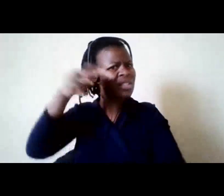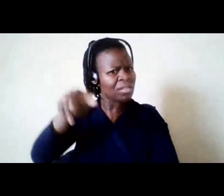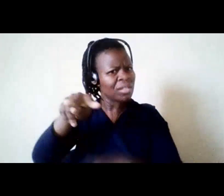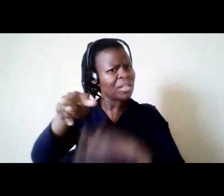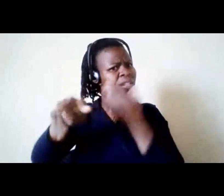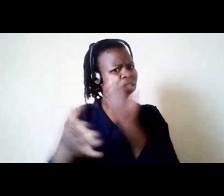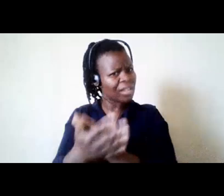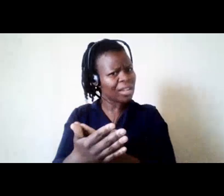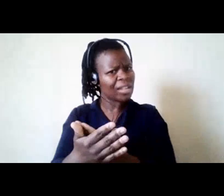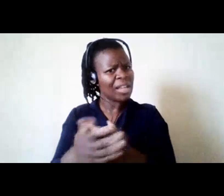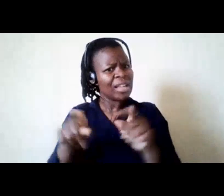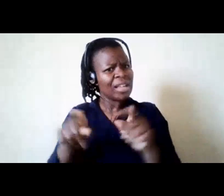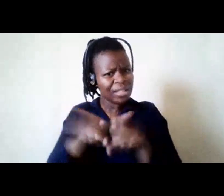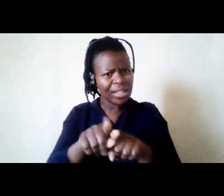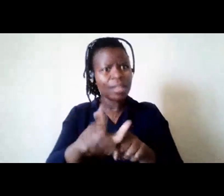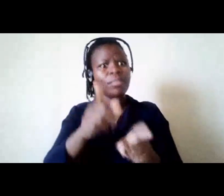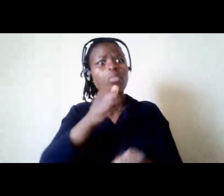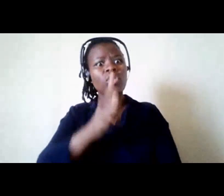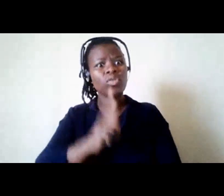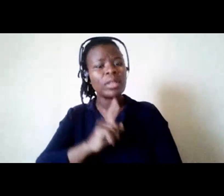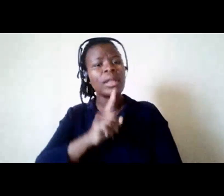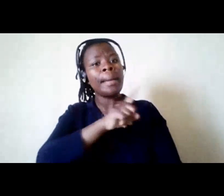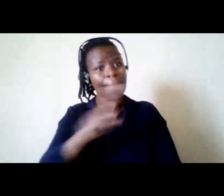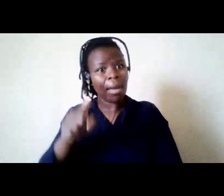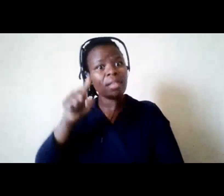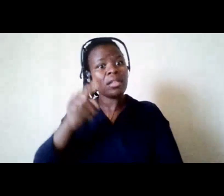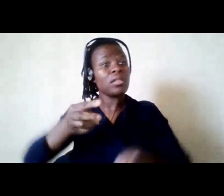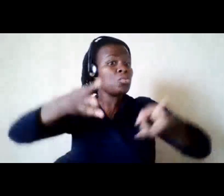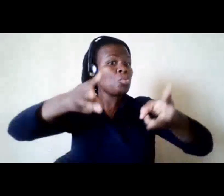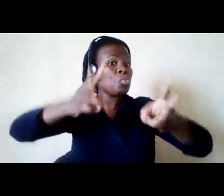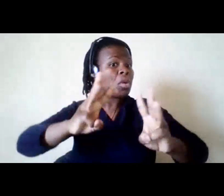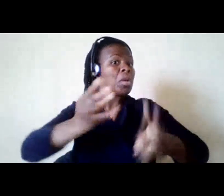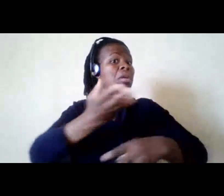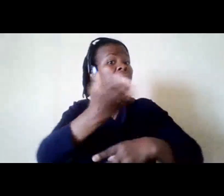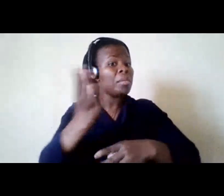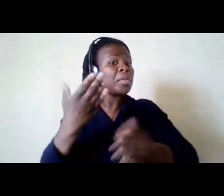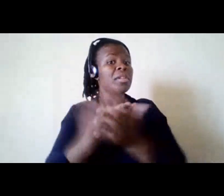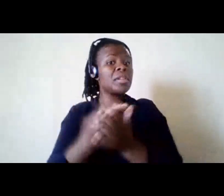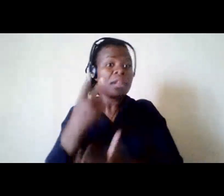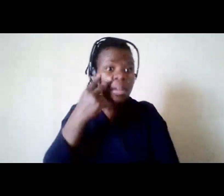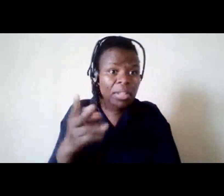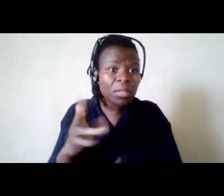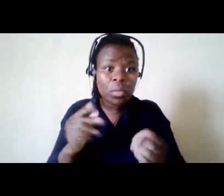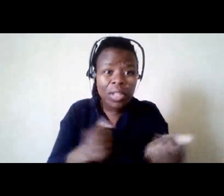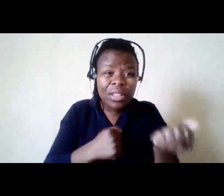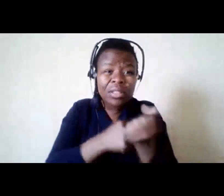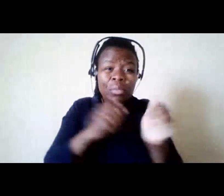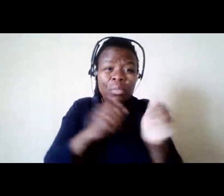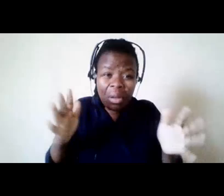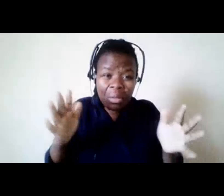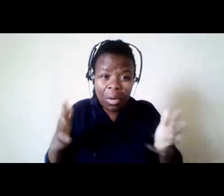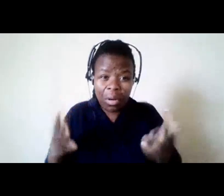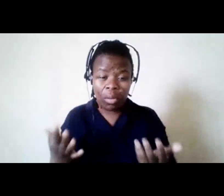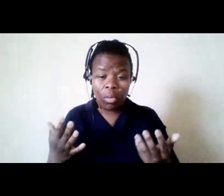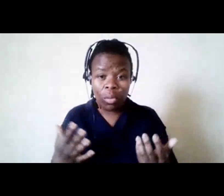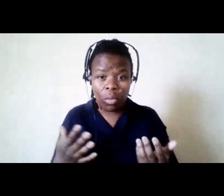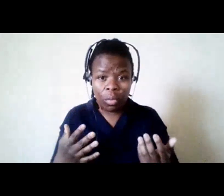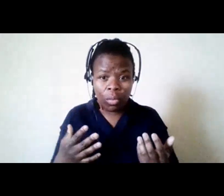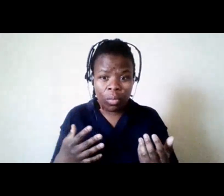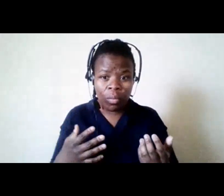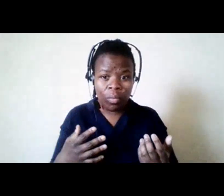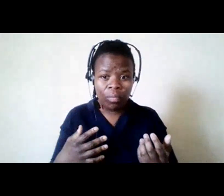told me that, but this is the way, or to check on how we can support this individual. I was so disappointed.